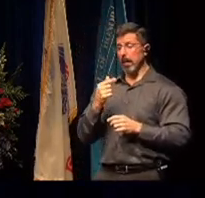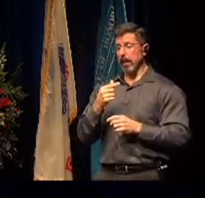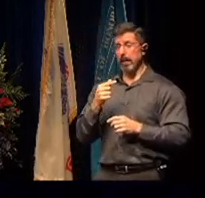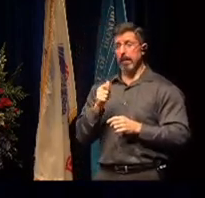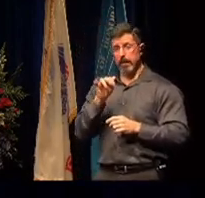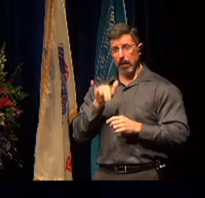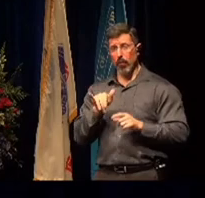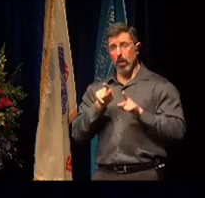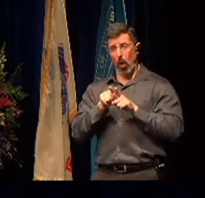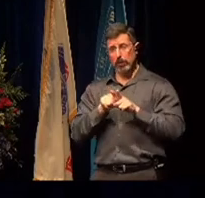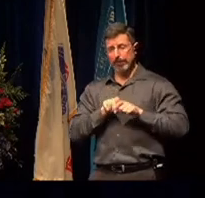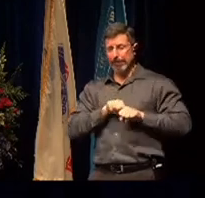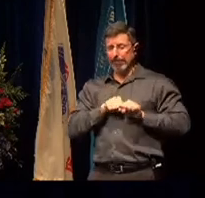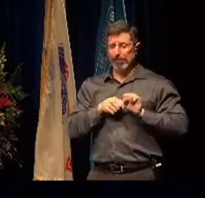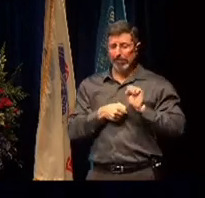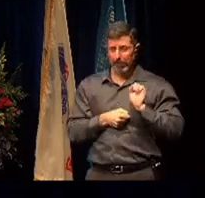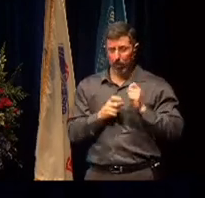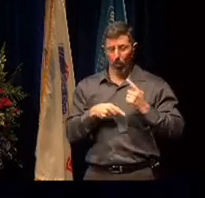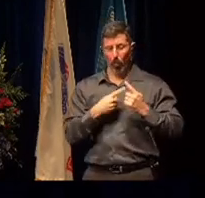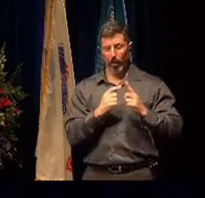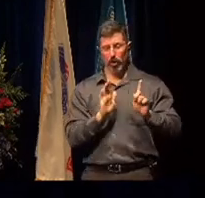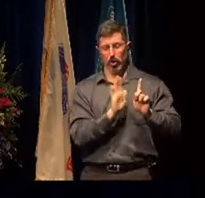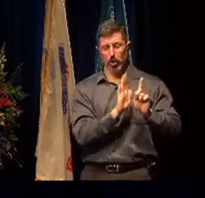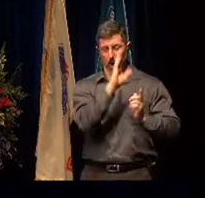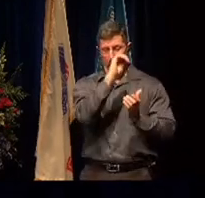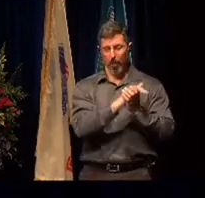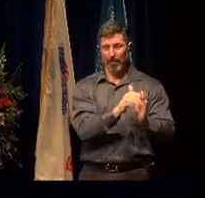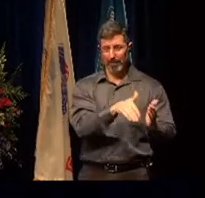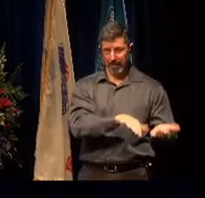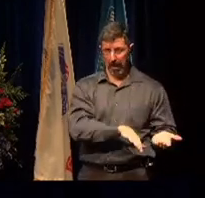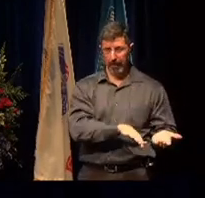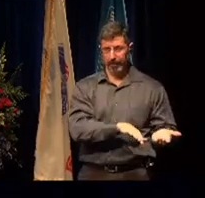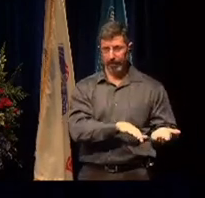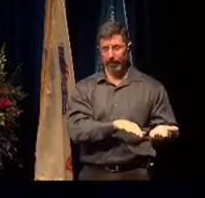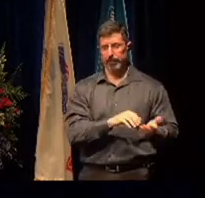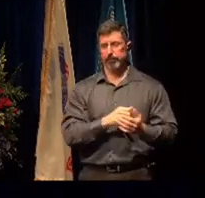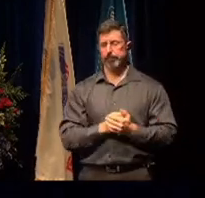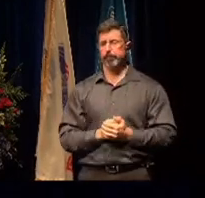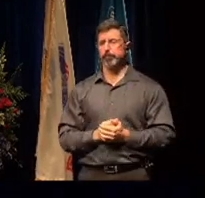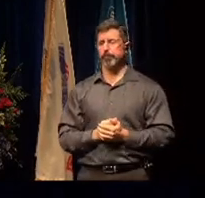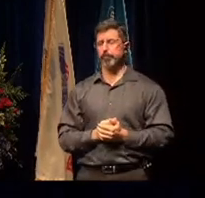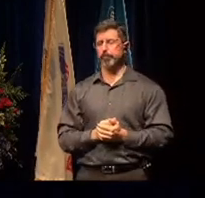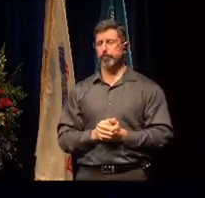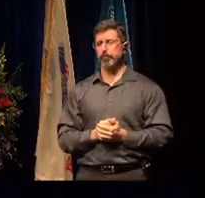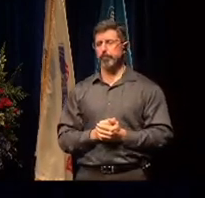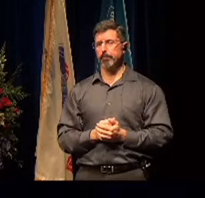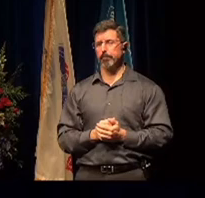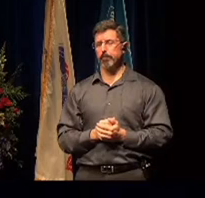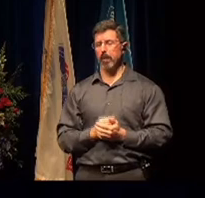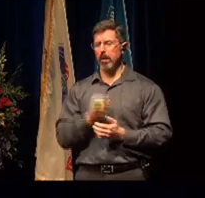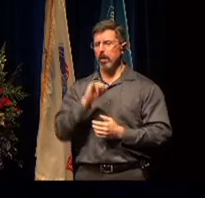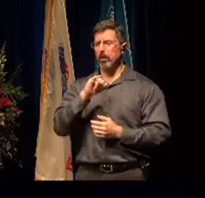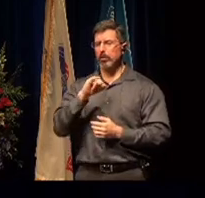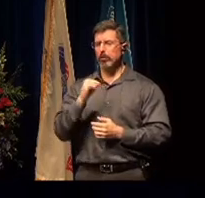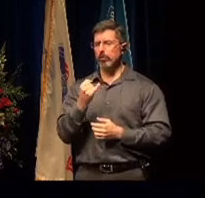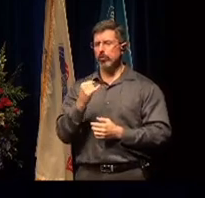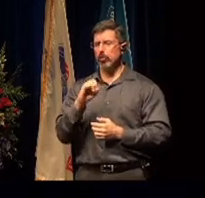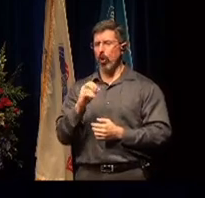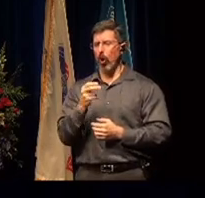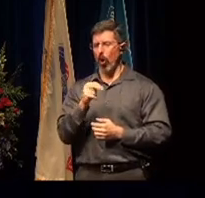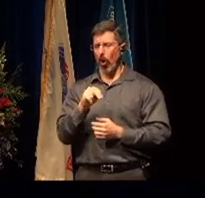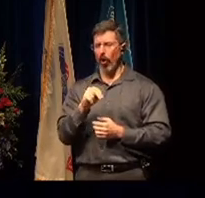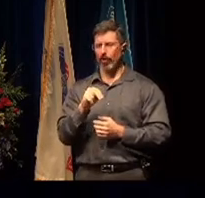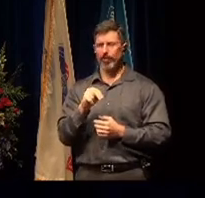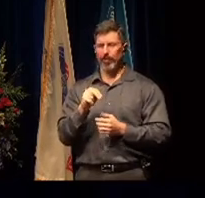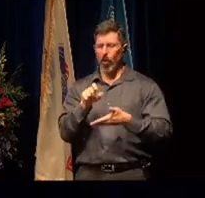She learned later from one of John's teammates in the qualification course that John had chosen to write a report about Gary during